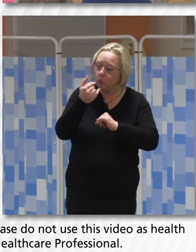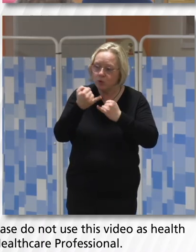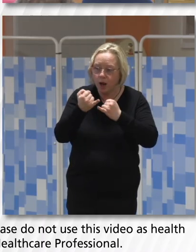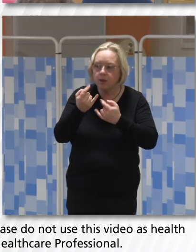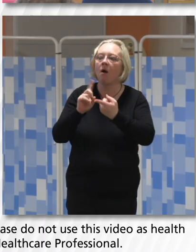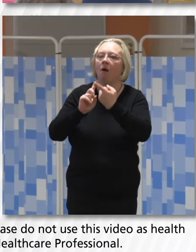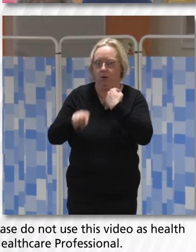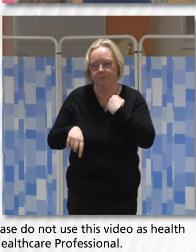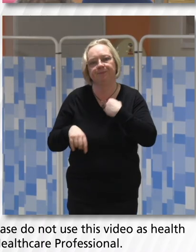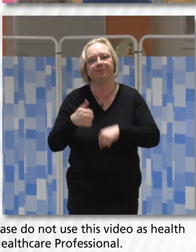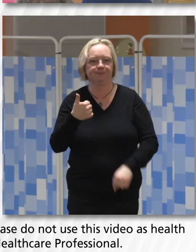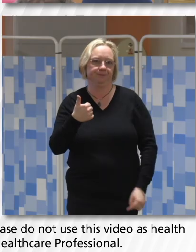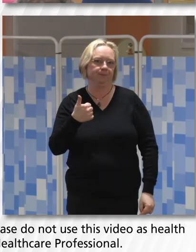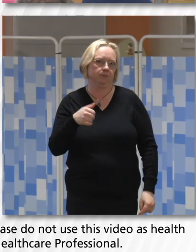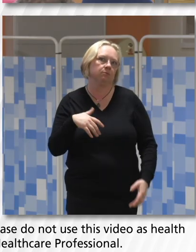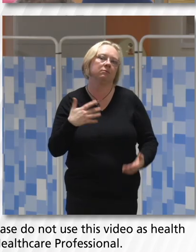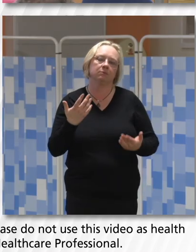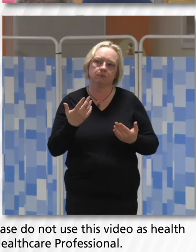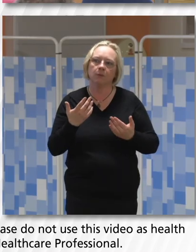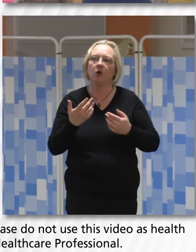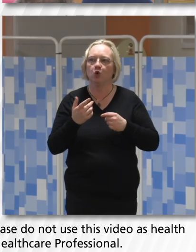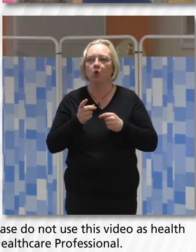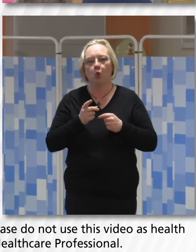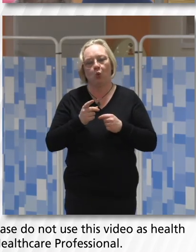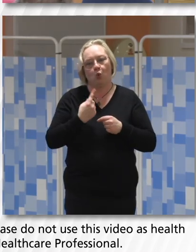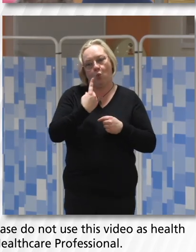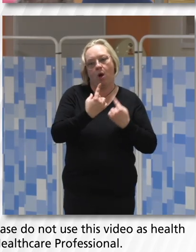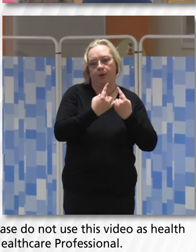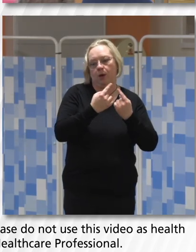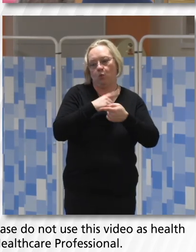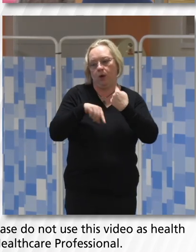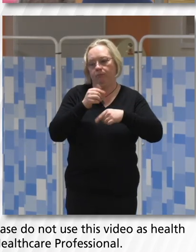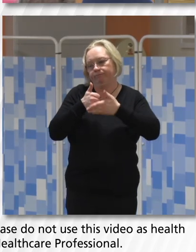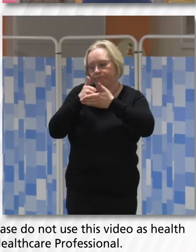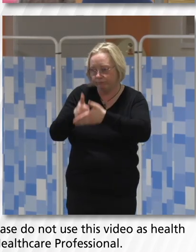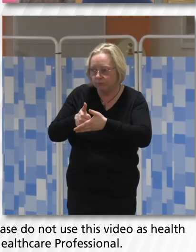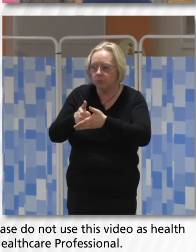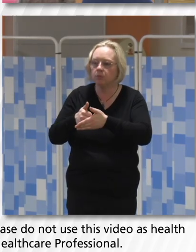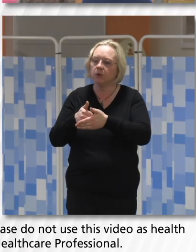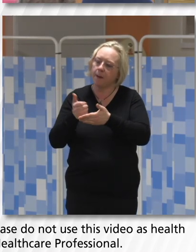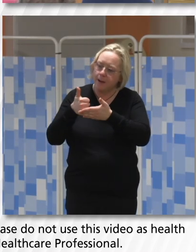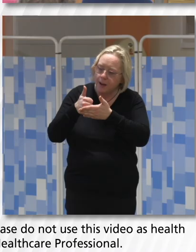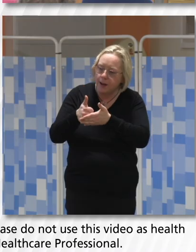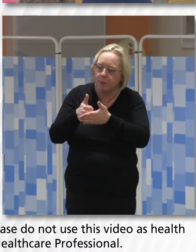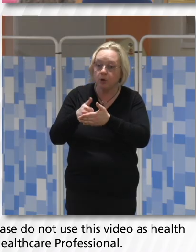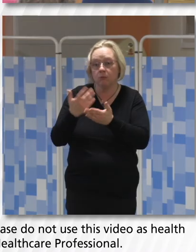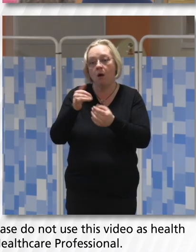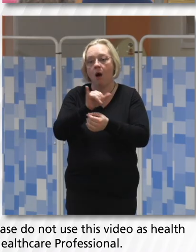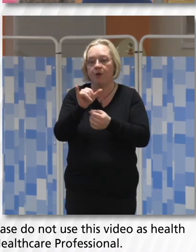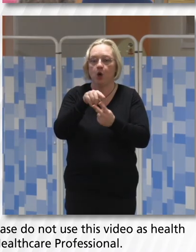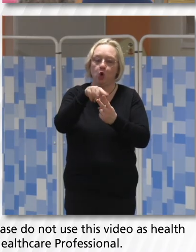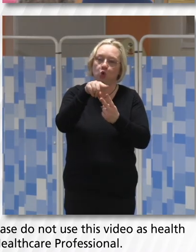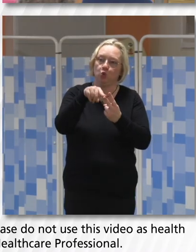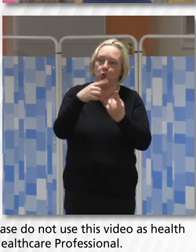are to get somebody to pay attention to what they're doing and to either help them to do two things at once.